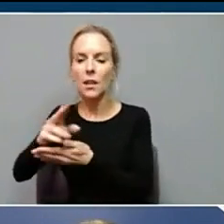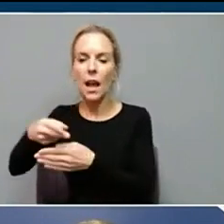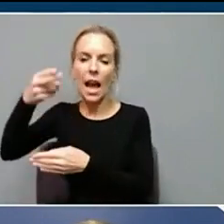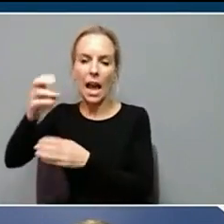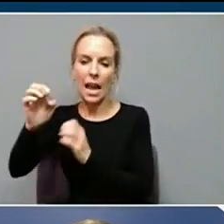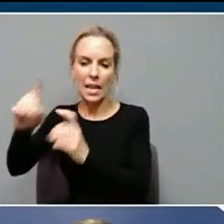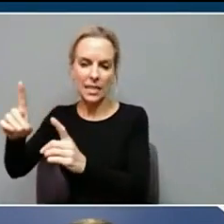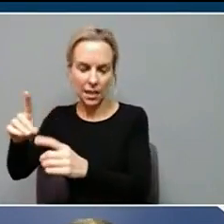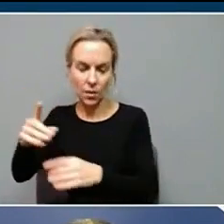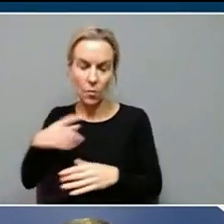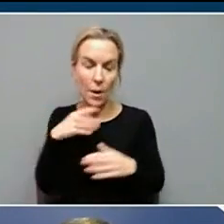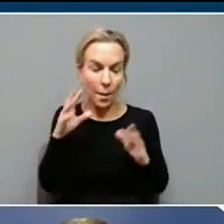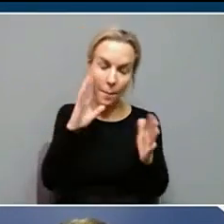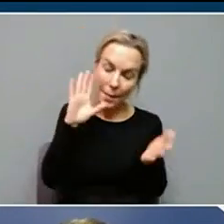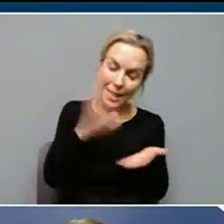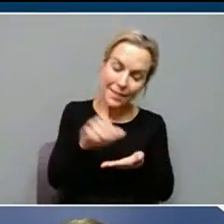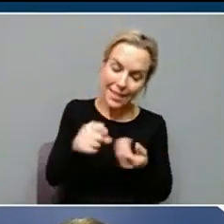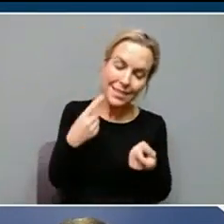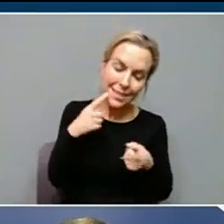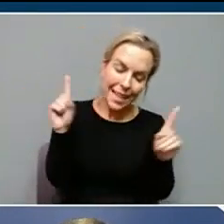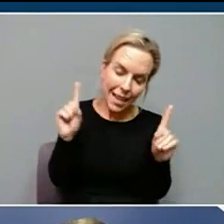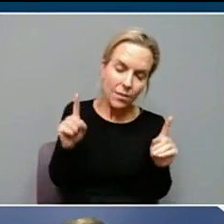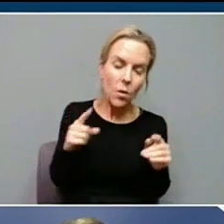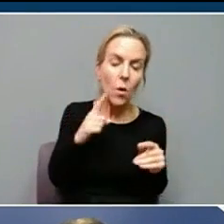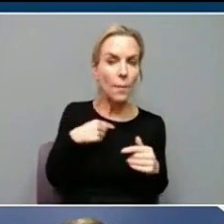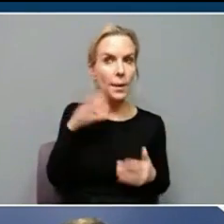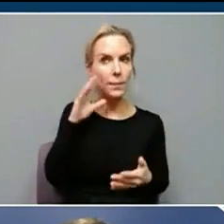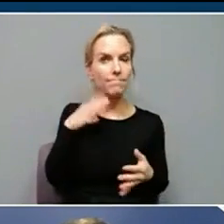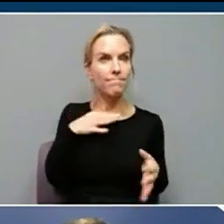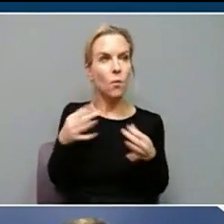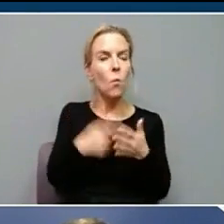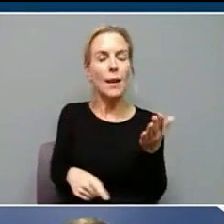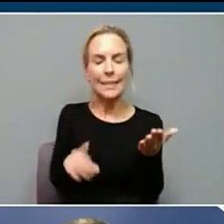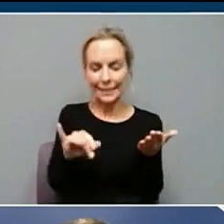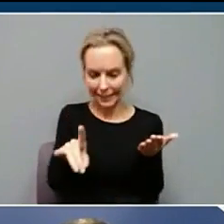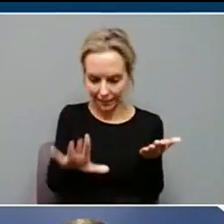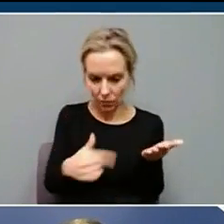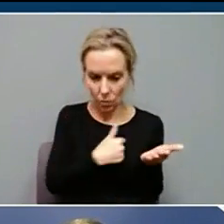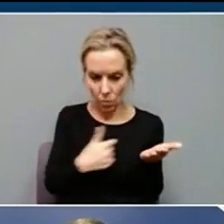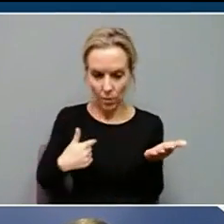successful, but let me explain what I think that it did. We were